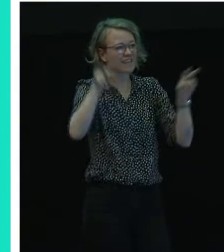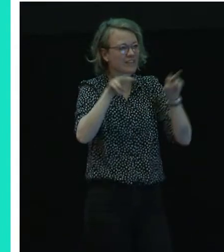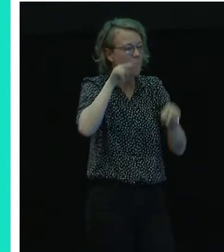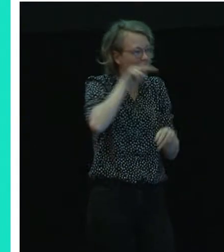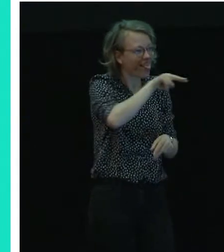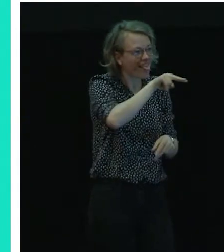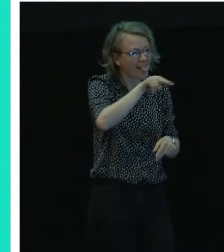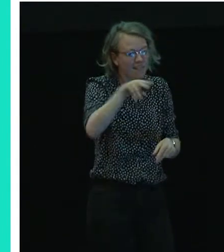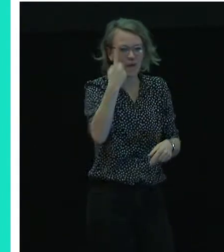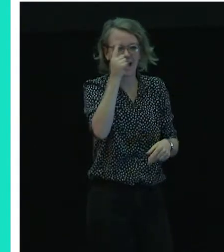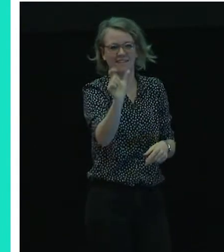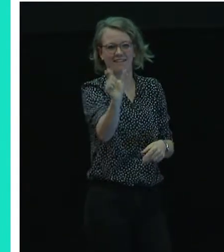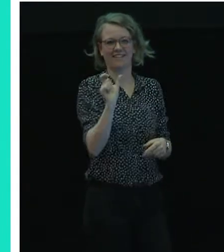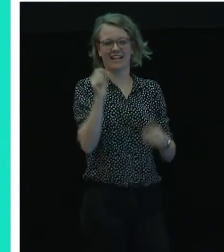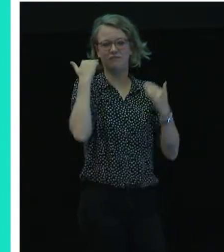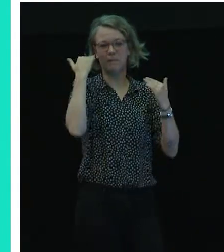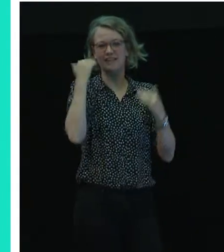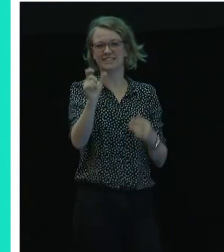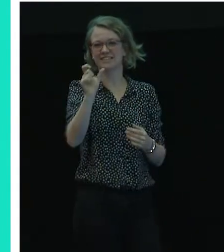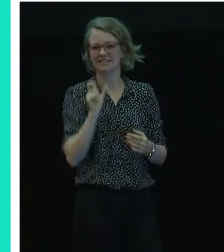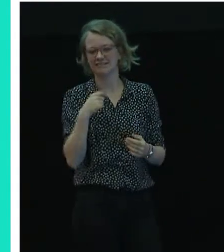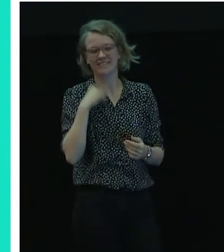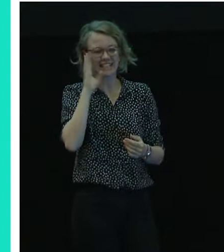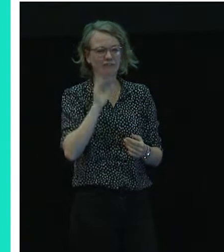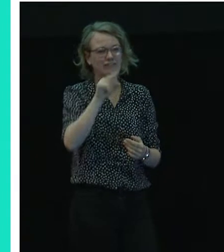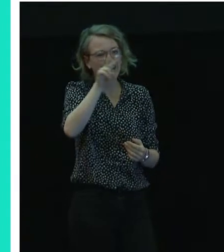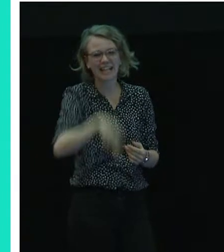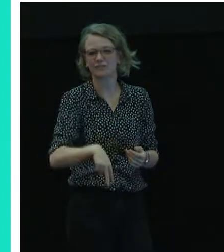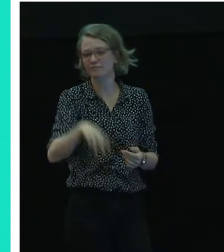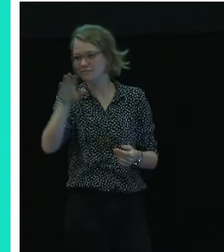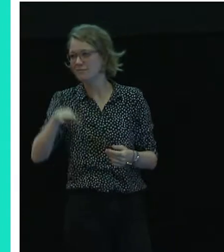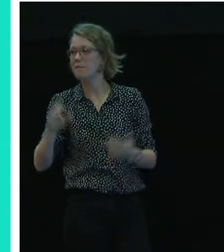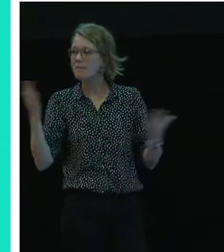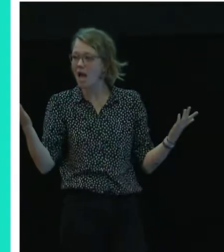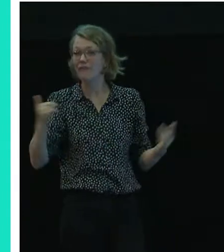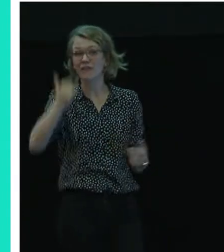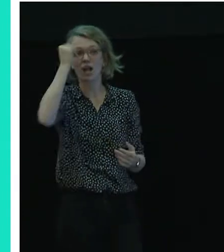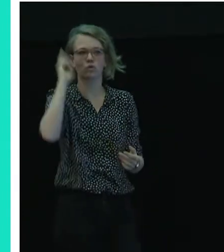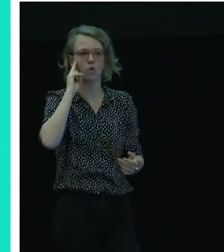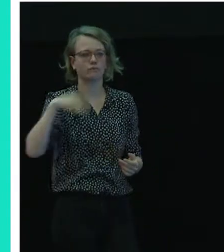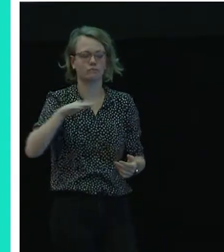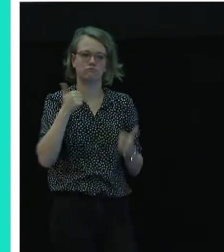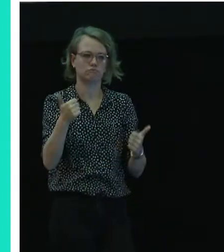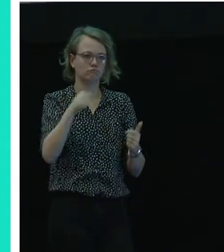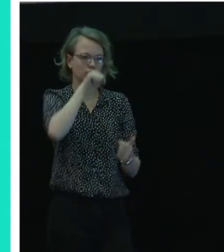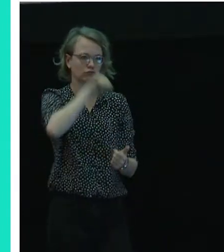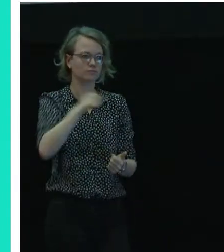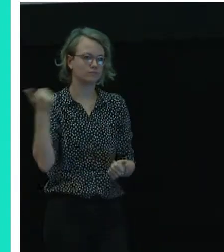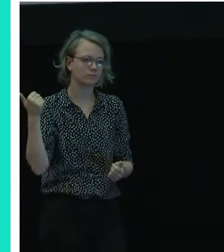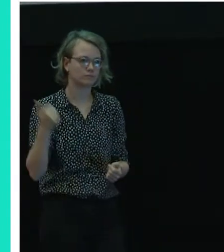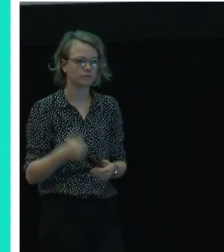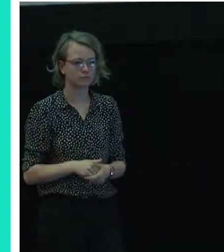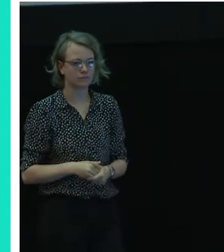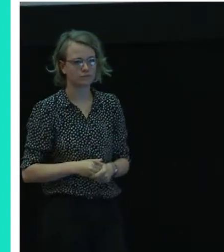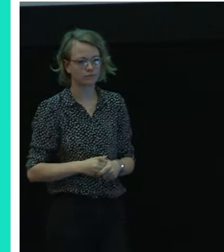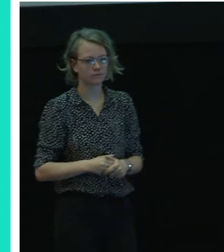many deaf people, but not for me really. I don't have the patience or the time to look through the whole clip to